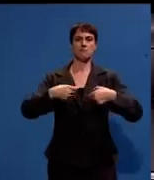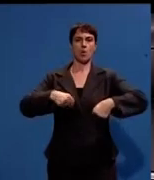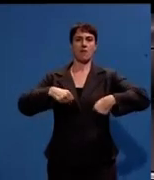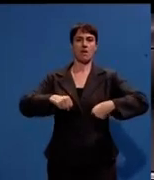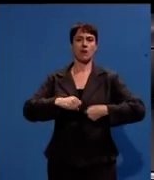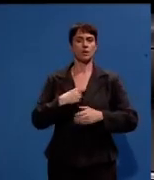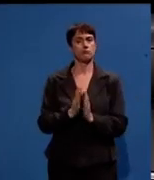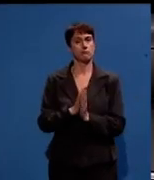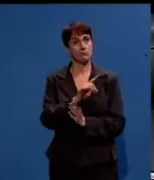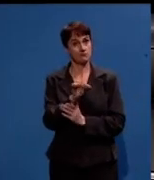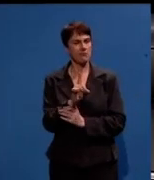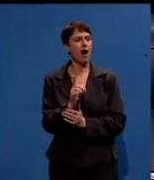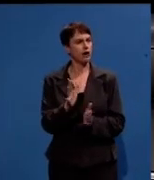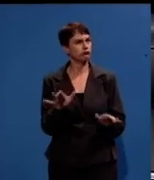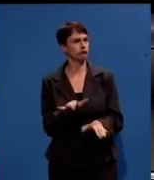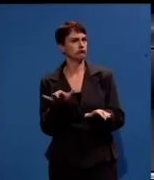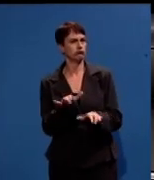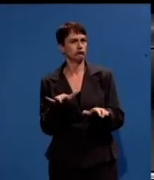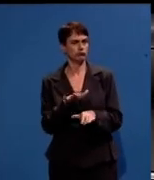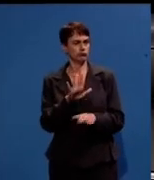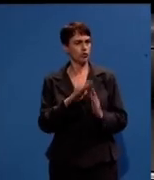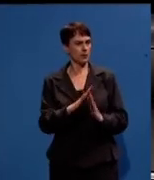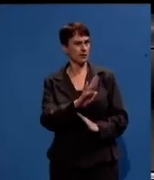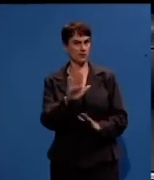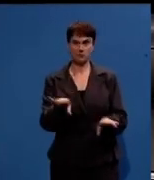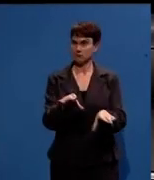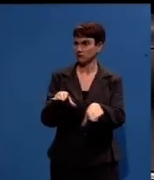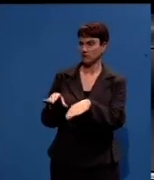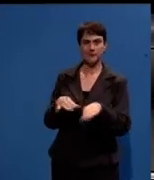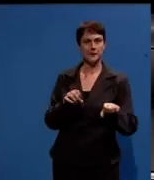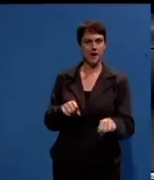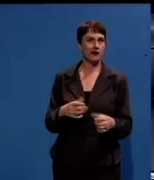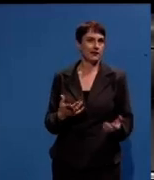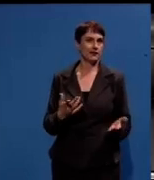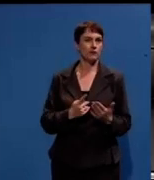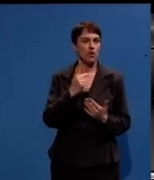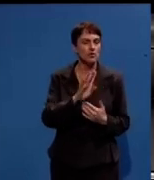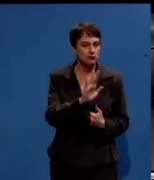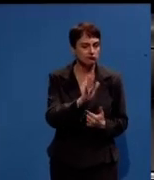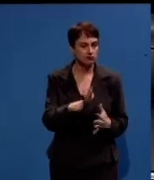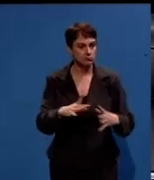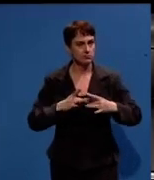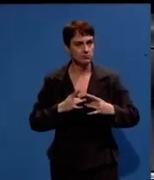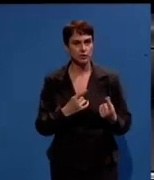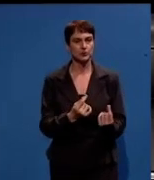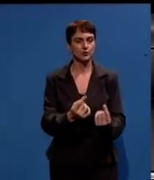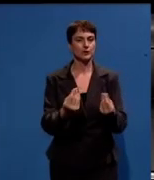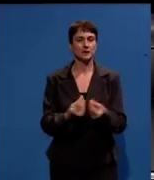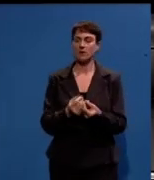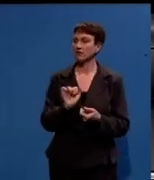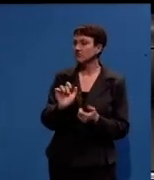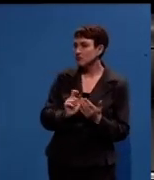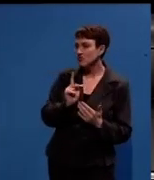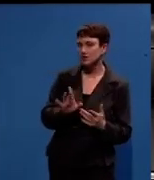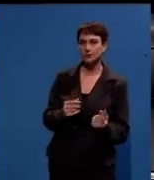take up action in their own communities and, you know, to adopt projects in their areas and, you know, to work on them and